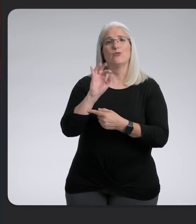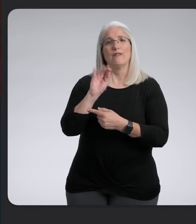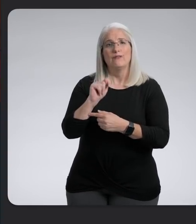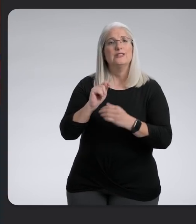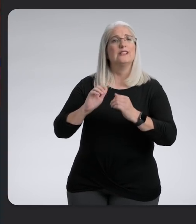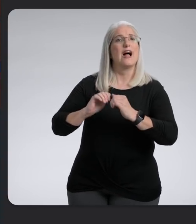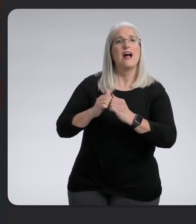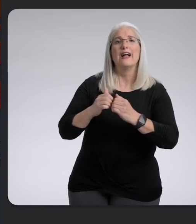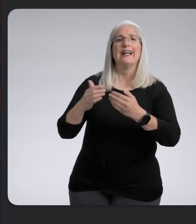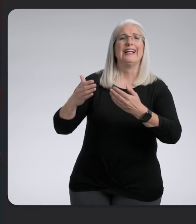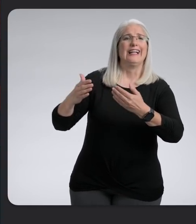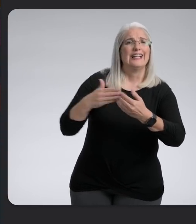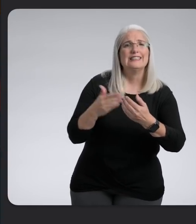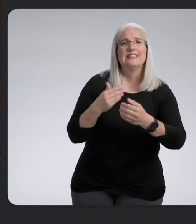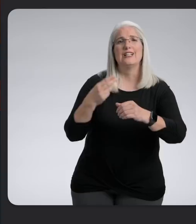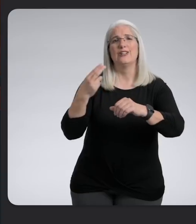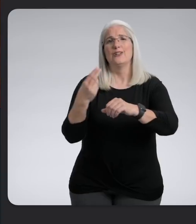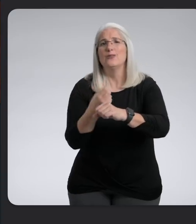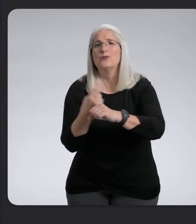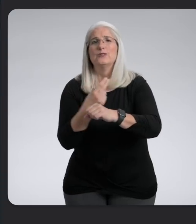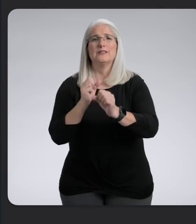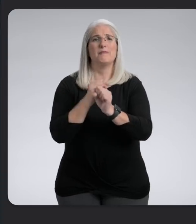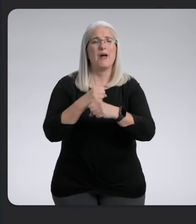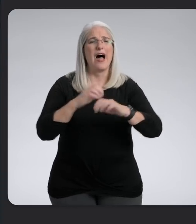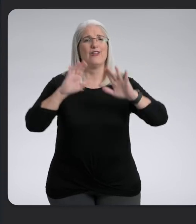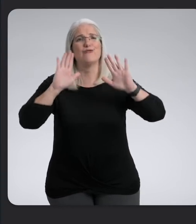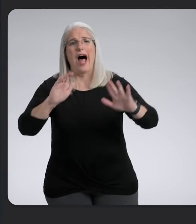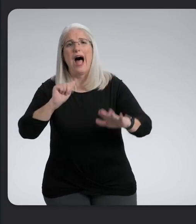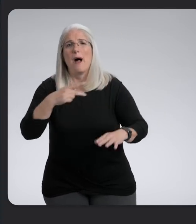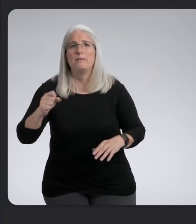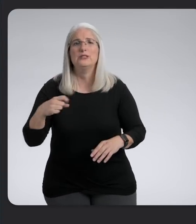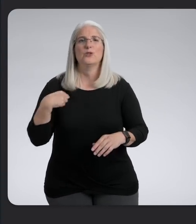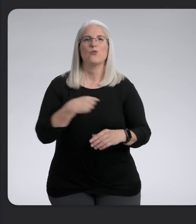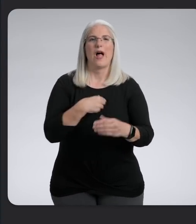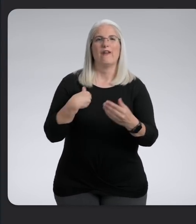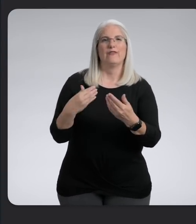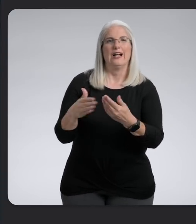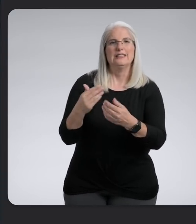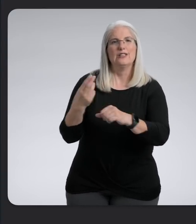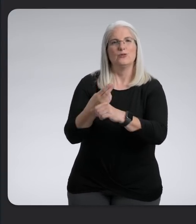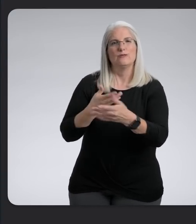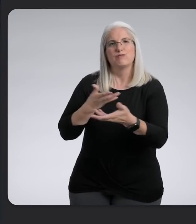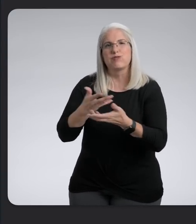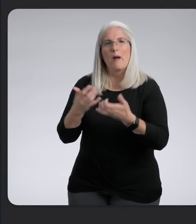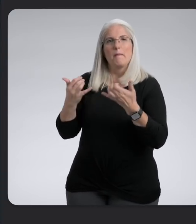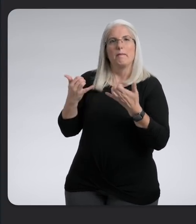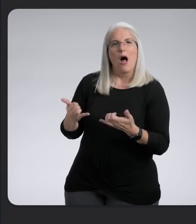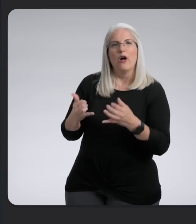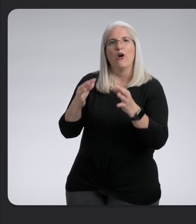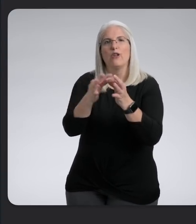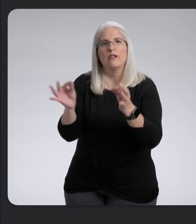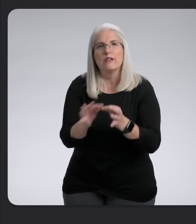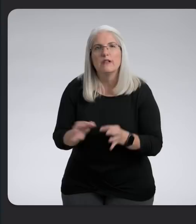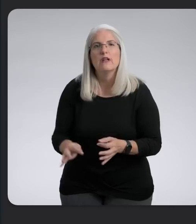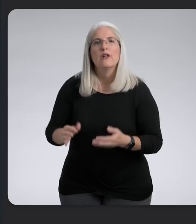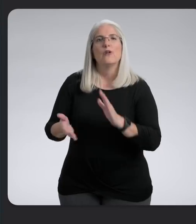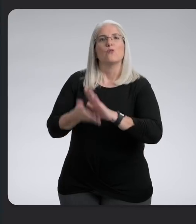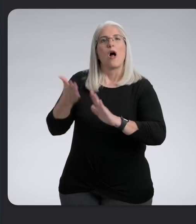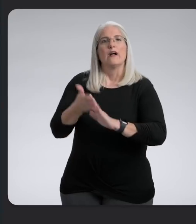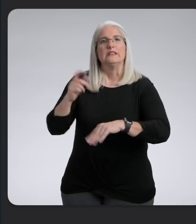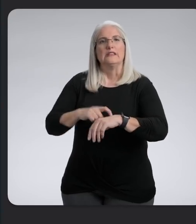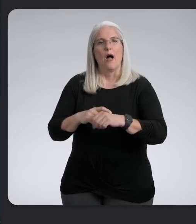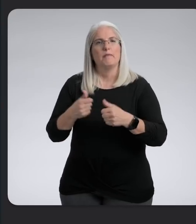apps. It has an approachable, modern syntax, incredible runtime performance, and safety features that eliminate